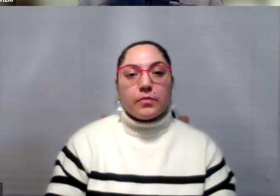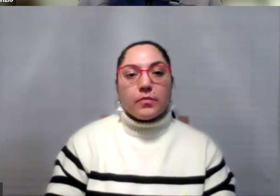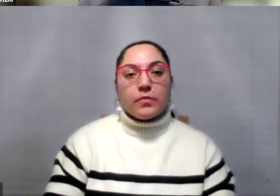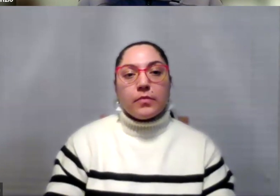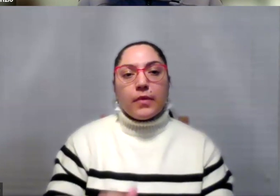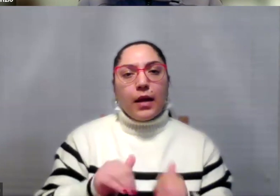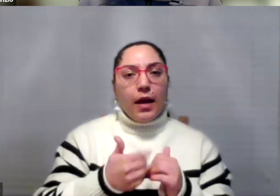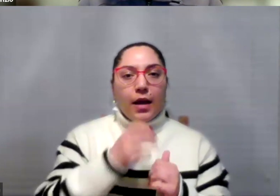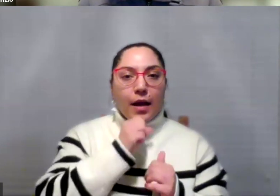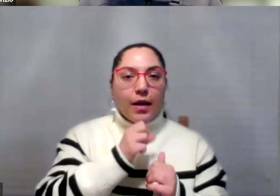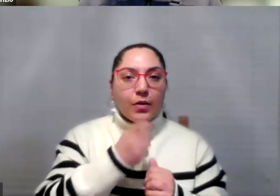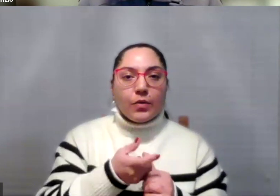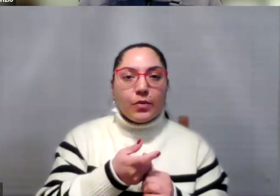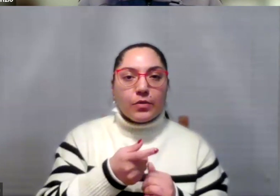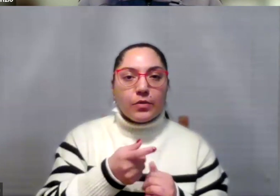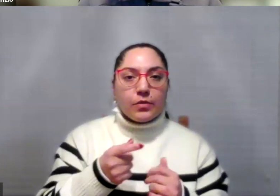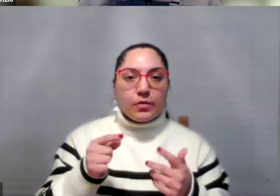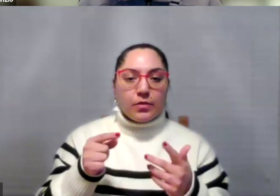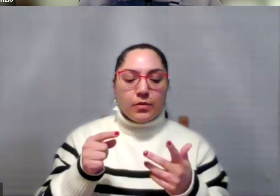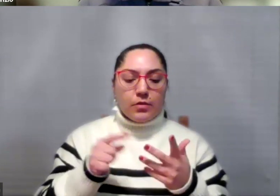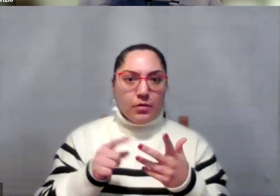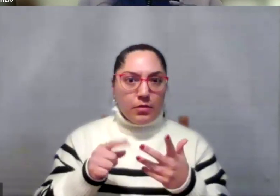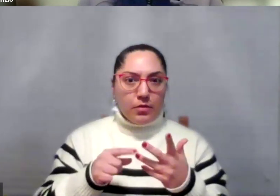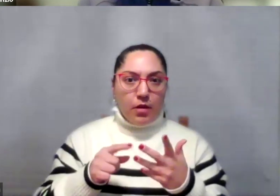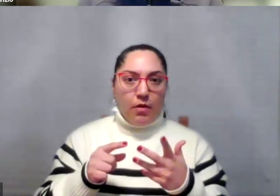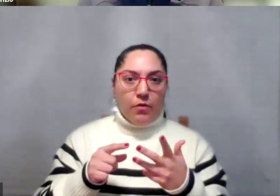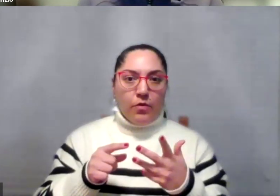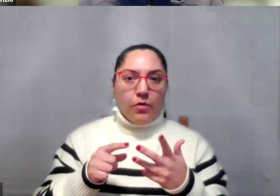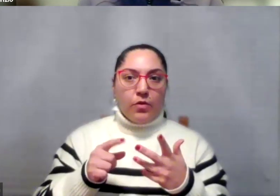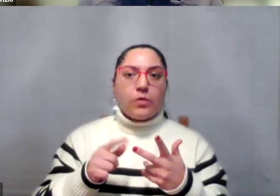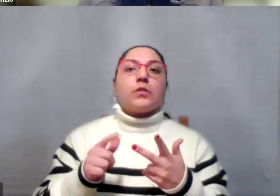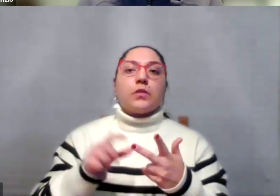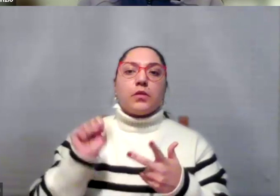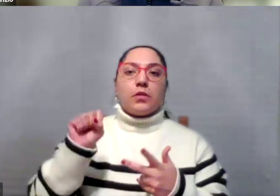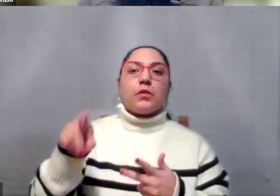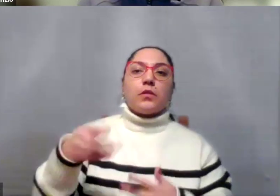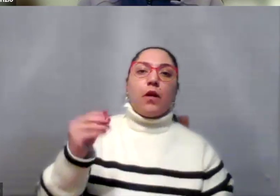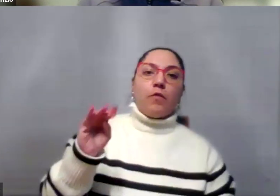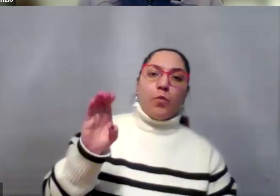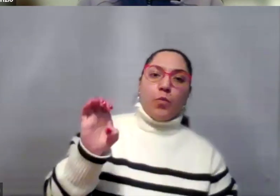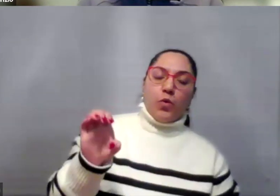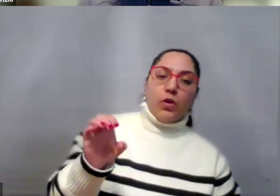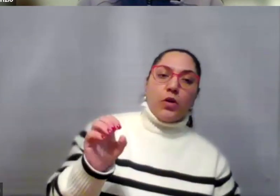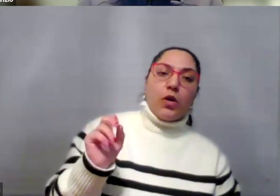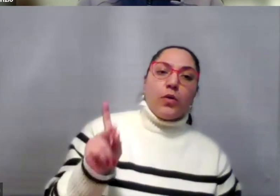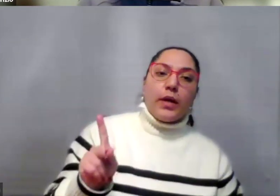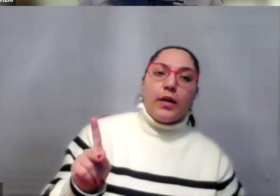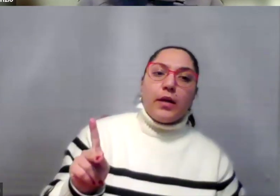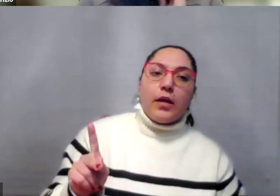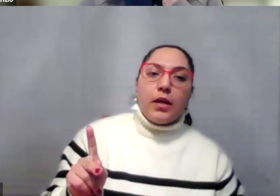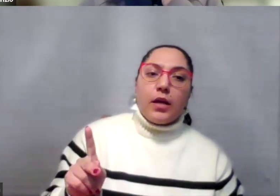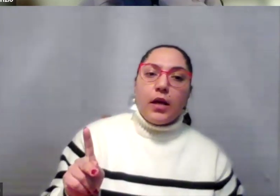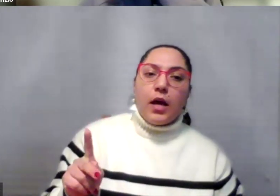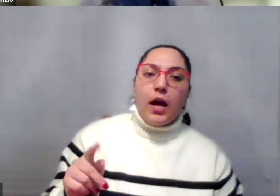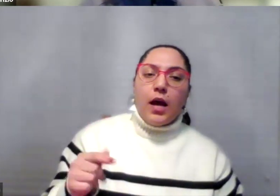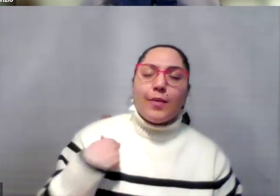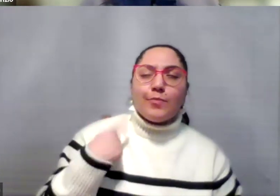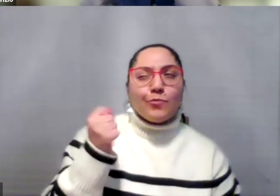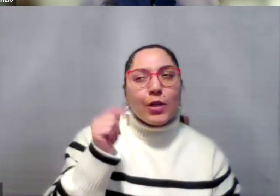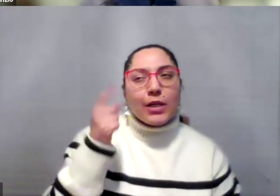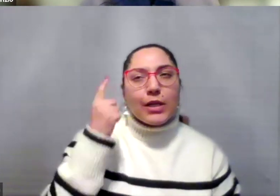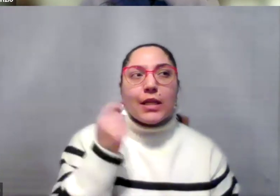how old is he? He's a sophomore. You said he was a high schooler? Yes. Uh, um, I'm trying to think. If I think of